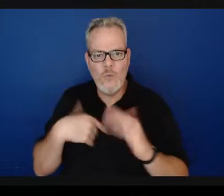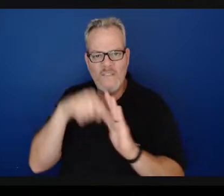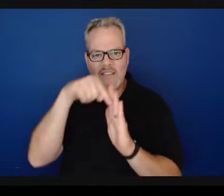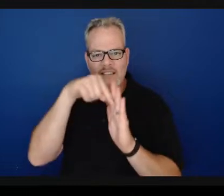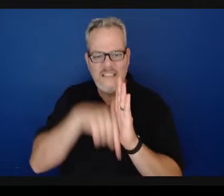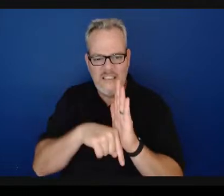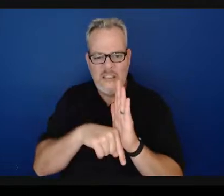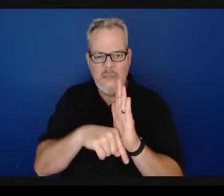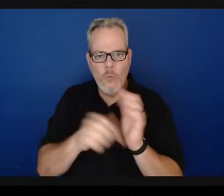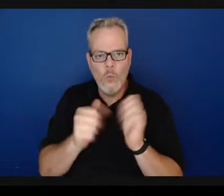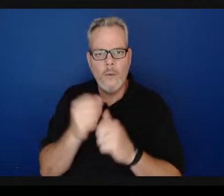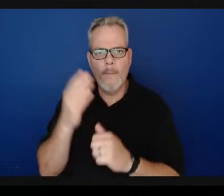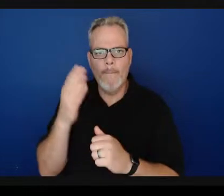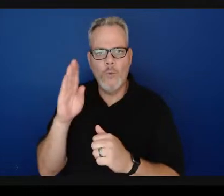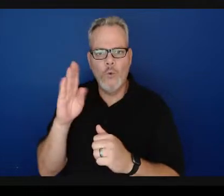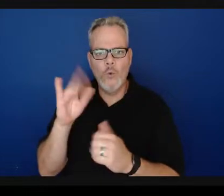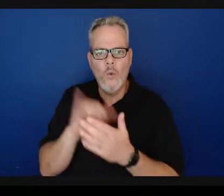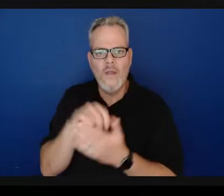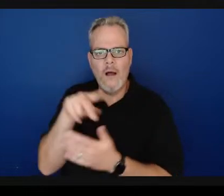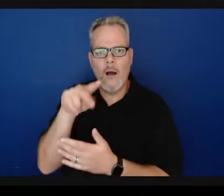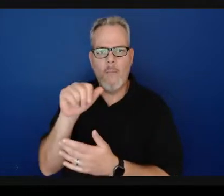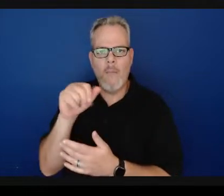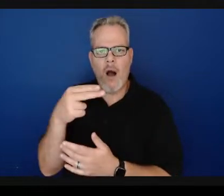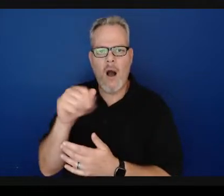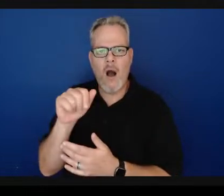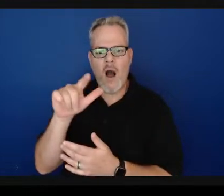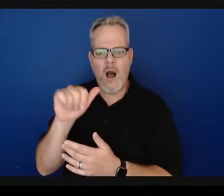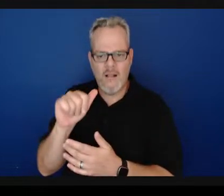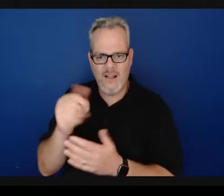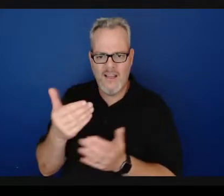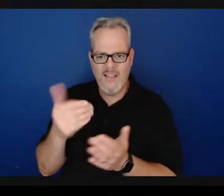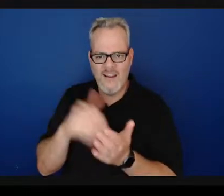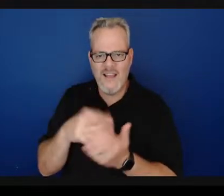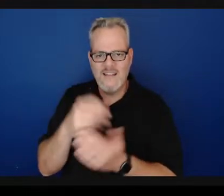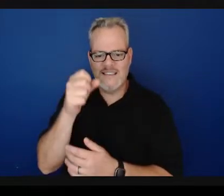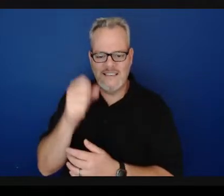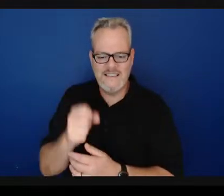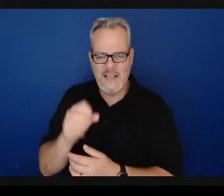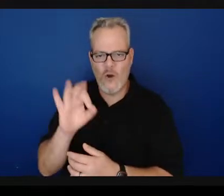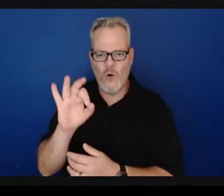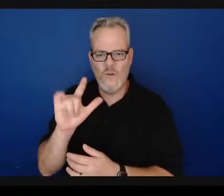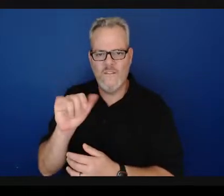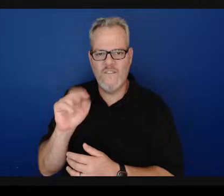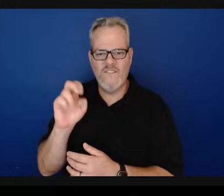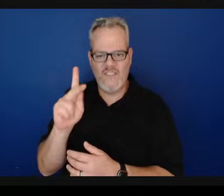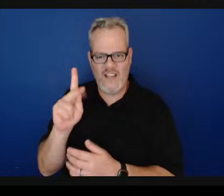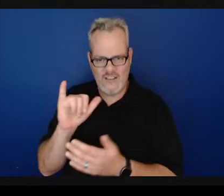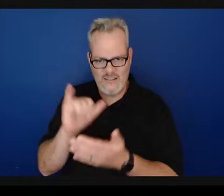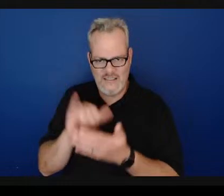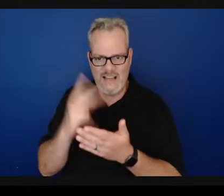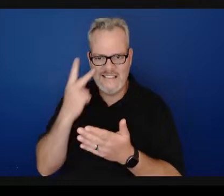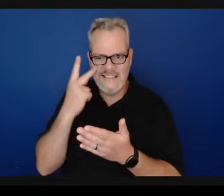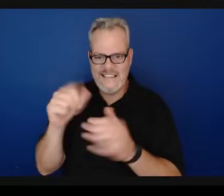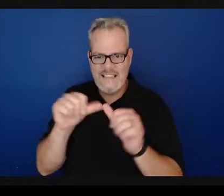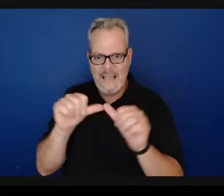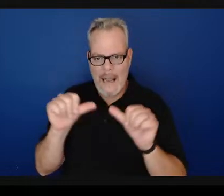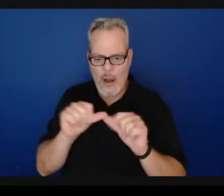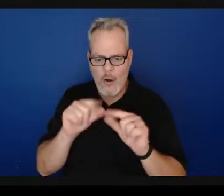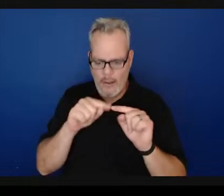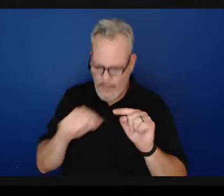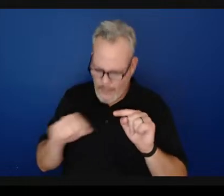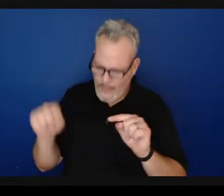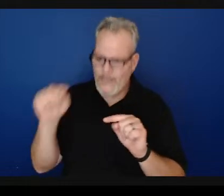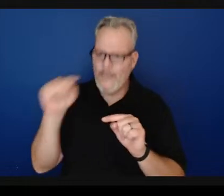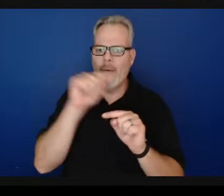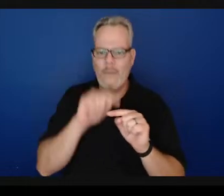Pahala, and a little bit deeper at the south flank here, base of the south flank, as this area, mostly in here, but